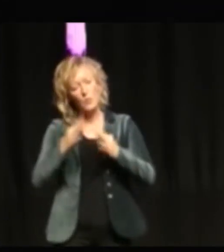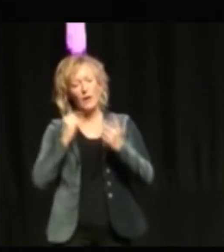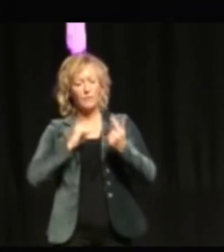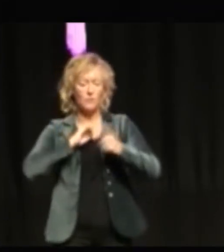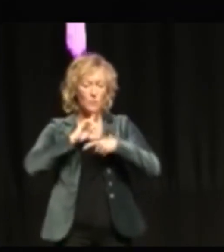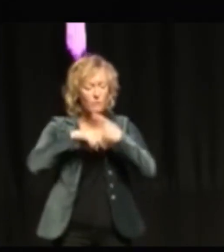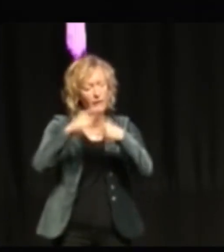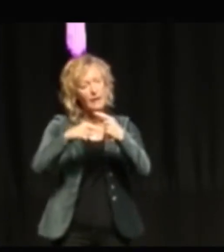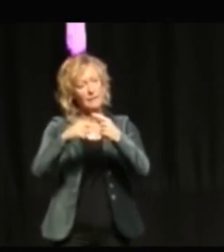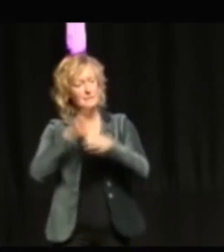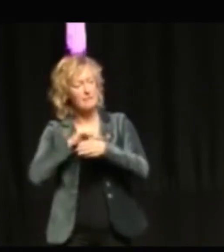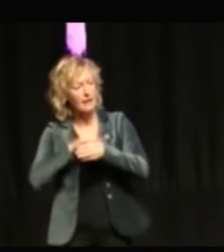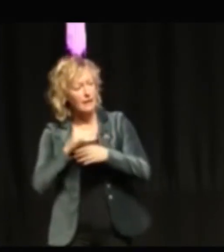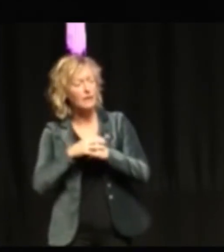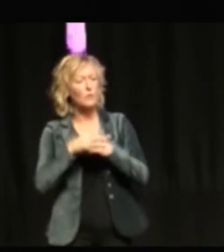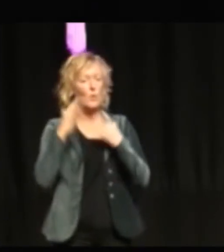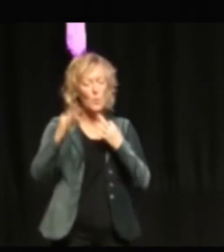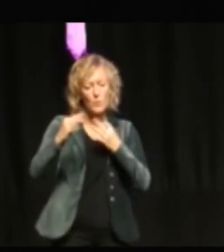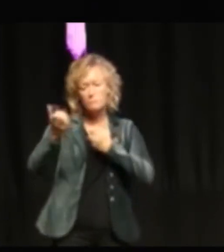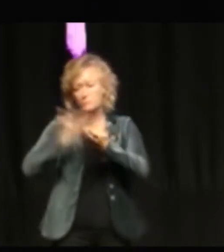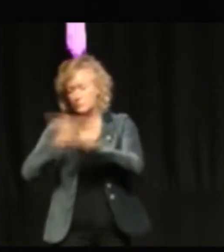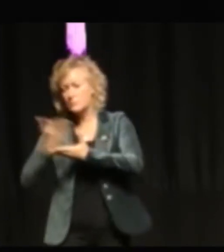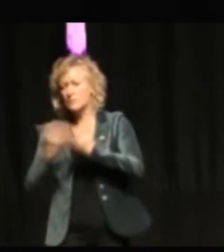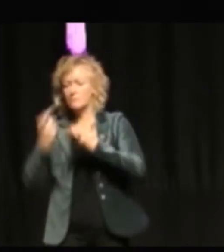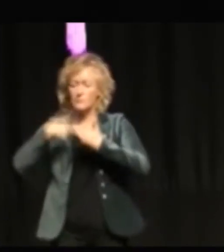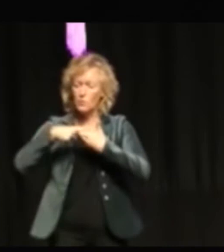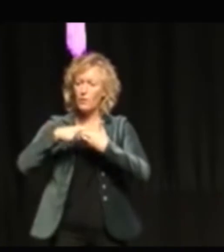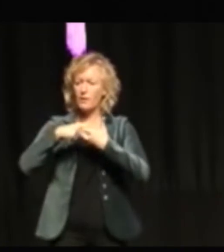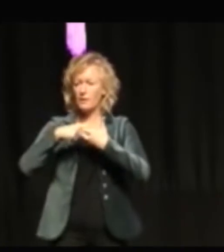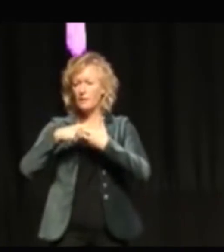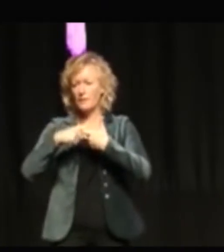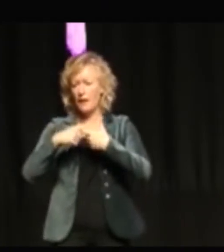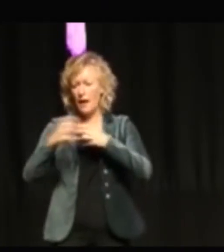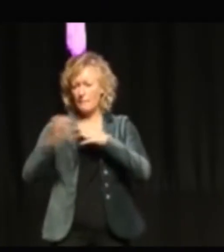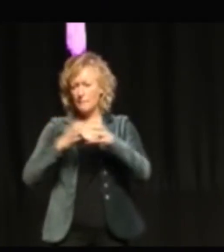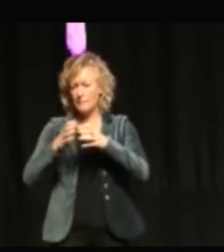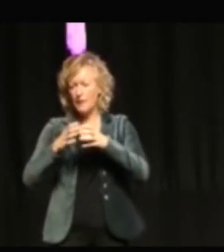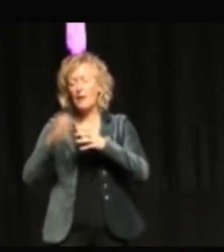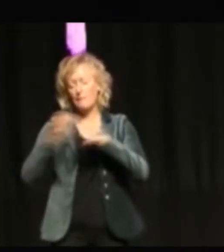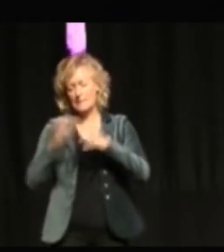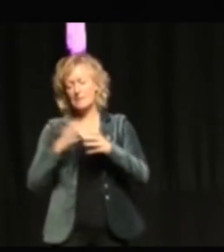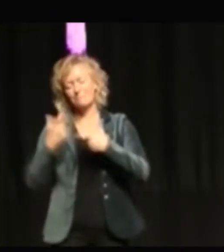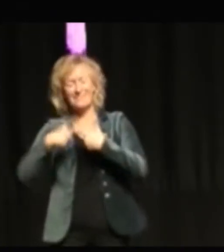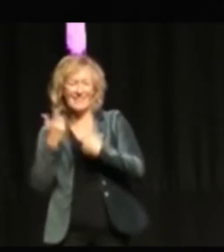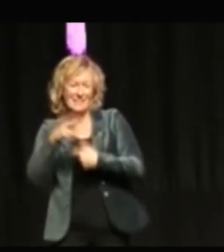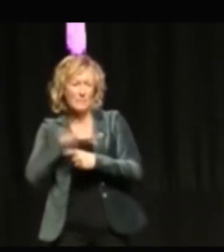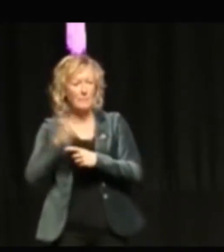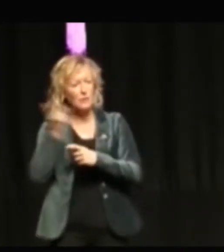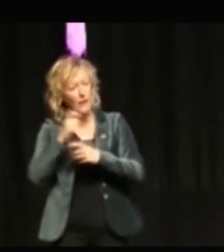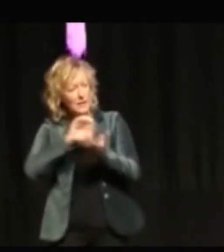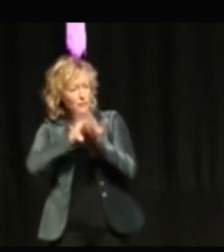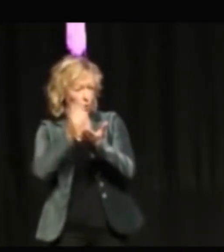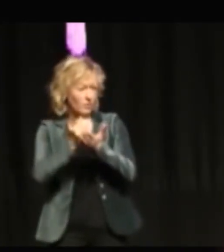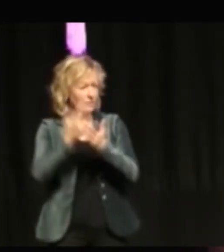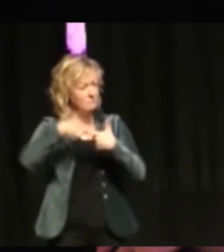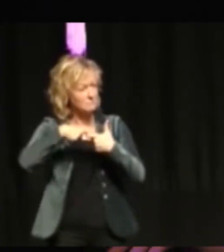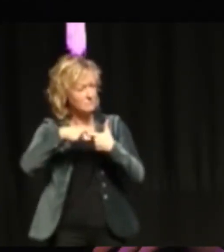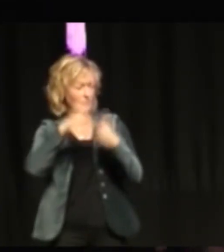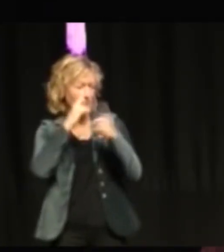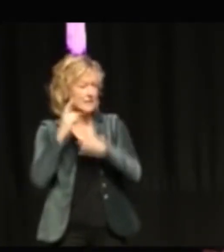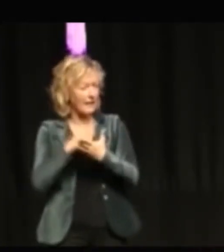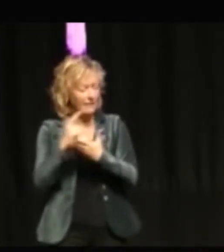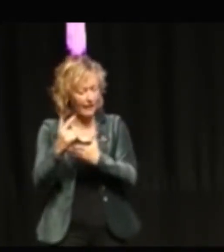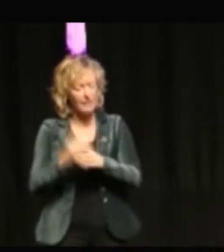contributing to breaches of the economic, social and cultural rights in different countries. And